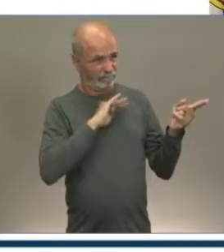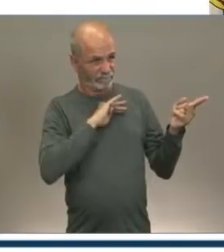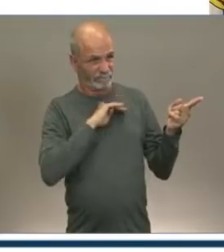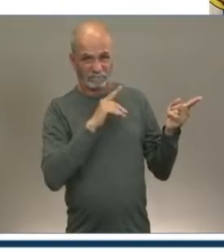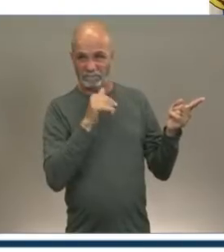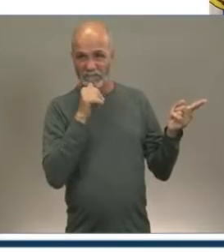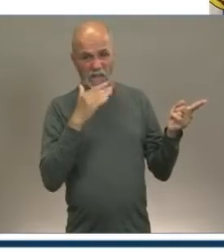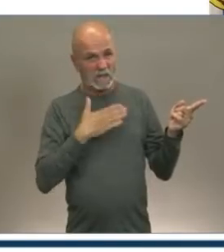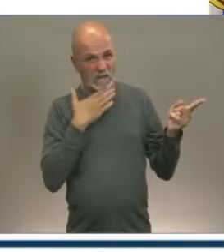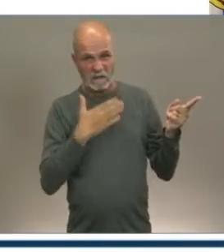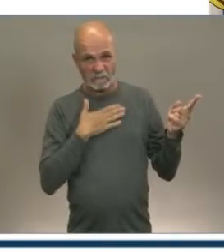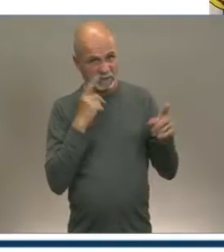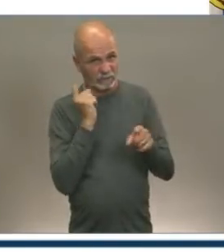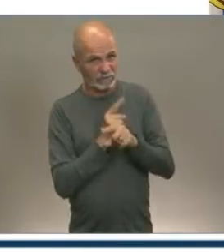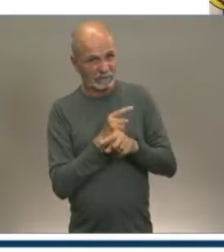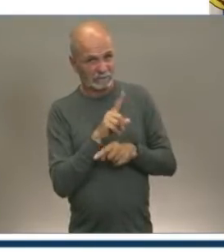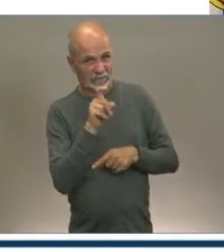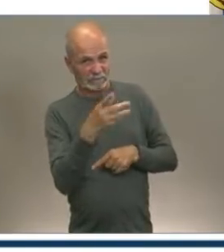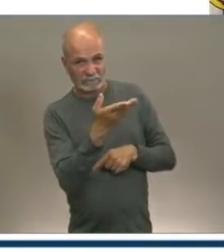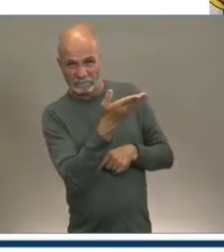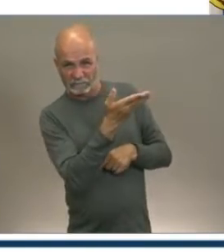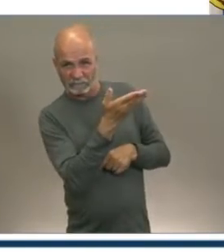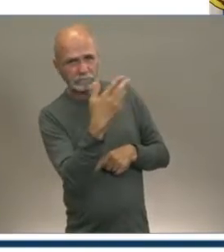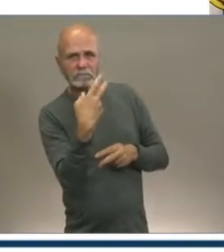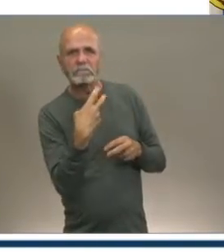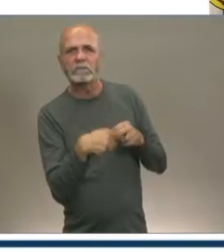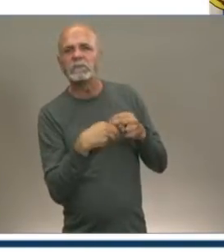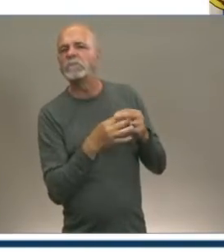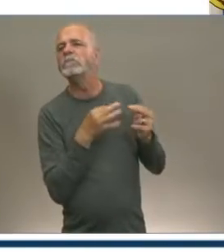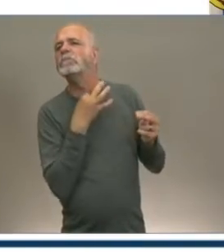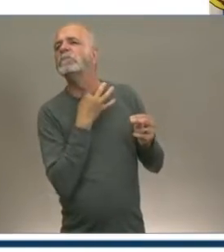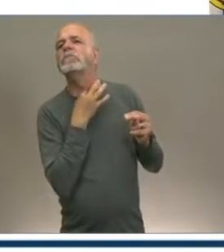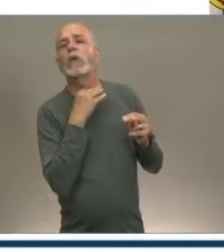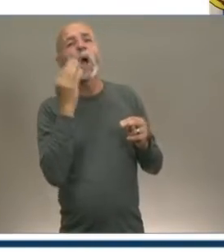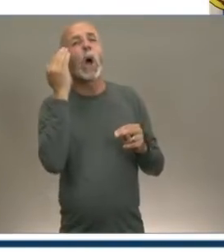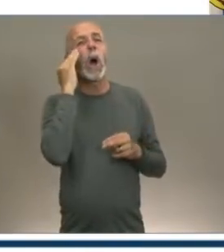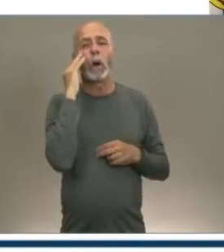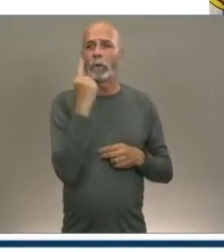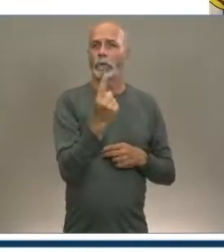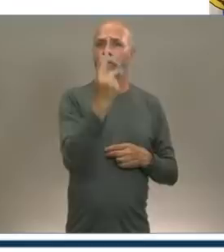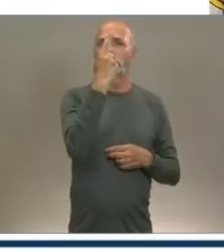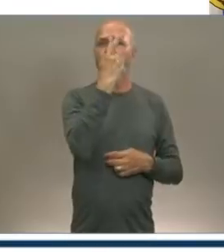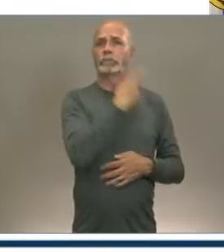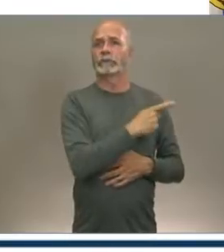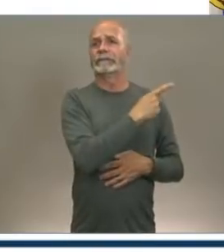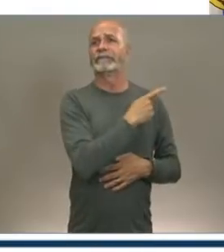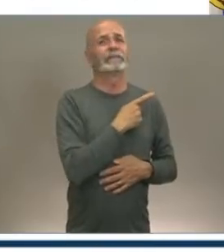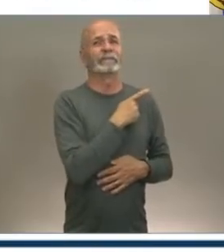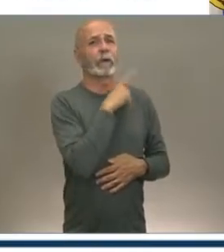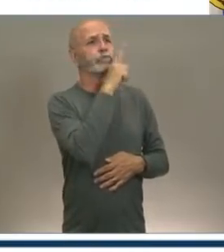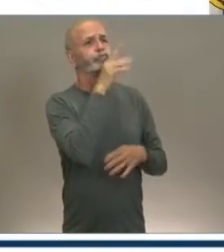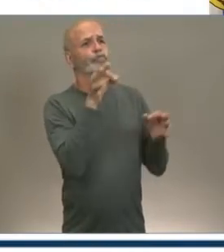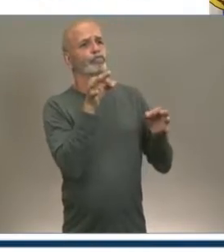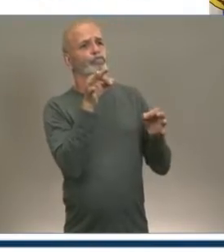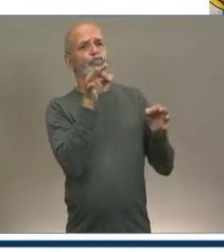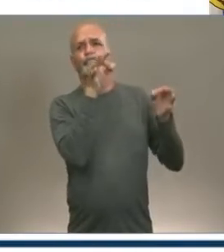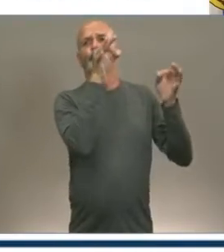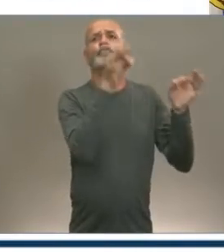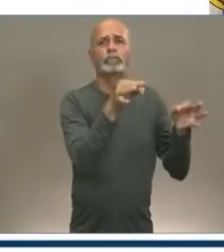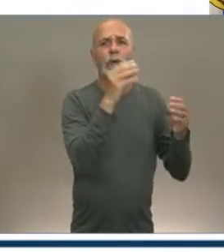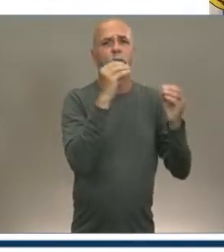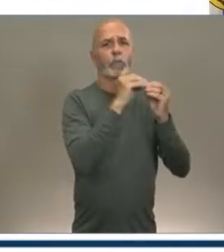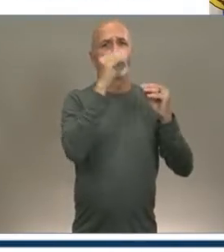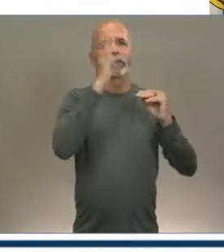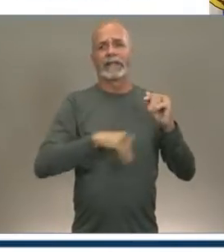What problems does this create? Because you've got one province that's basically out almost 2 weeks ahead of everybody else in terms of opening to the rest of